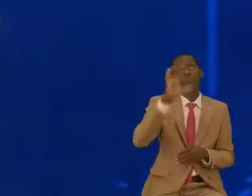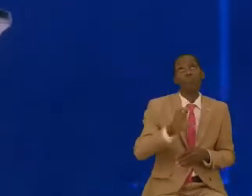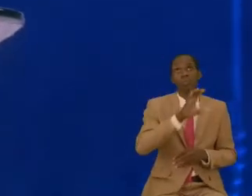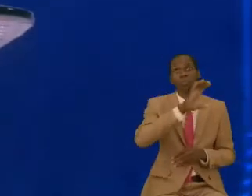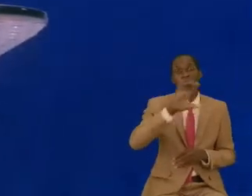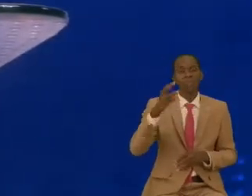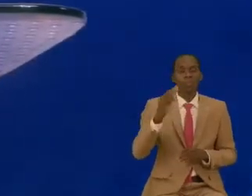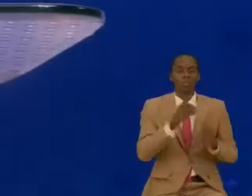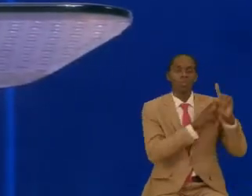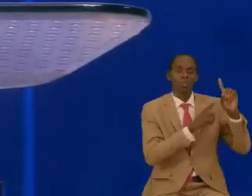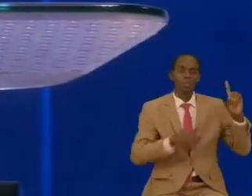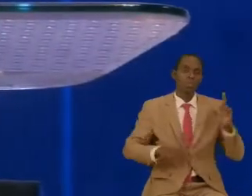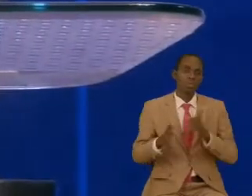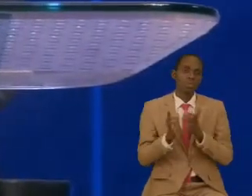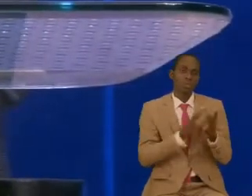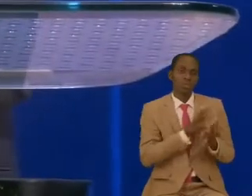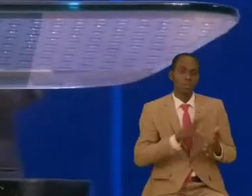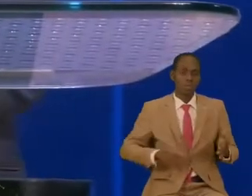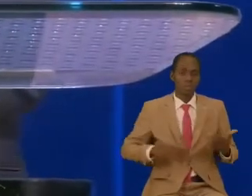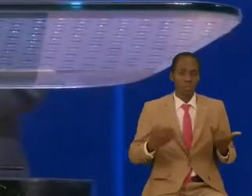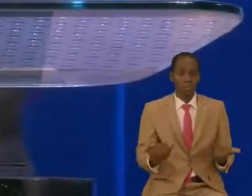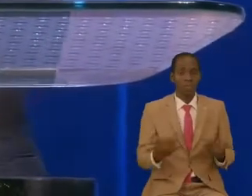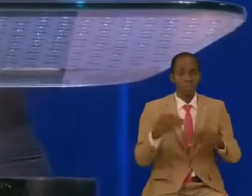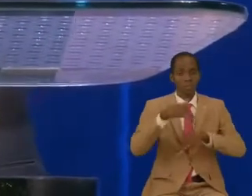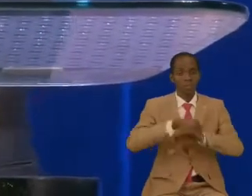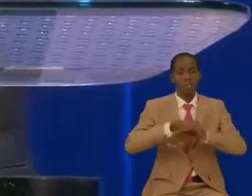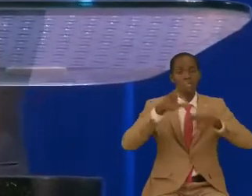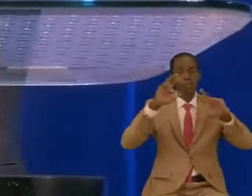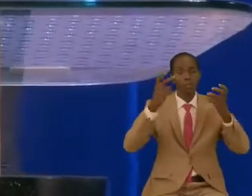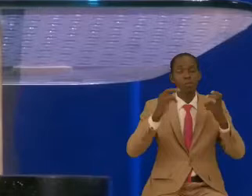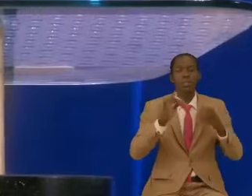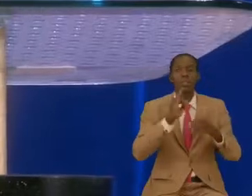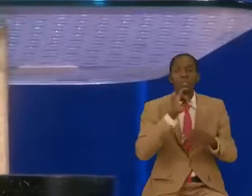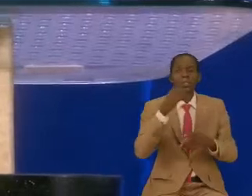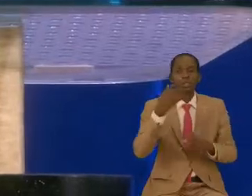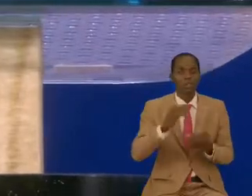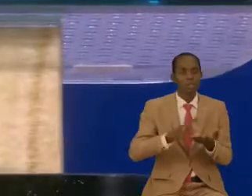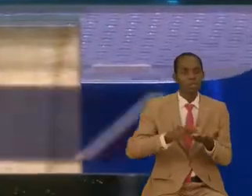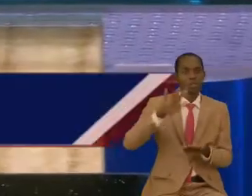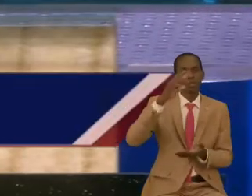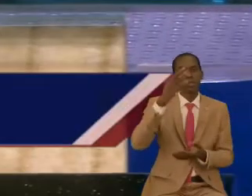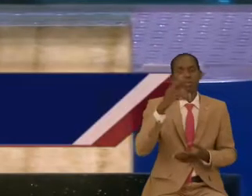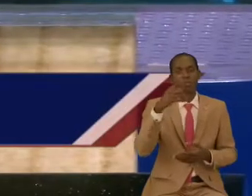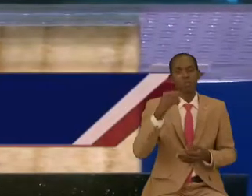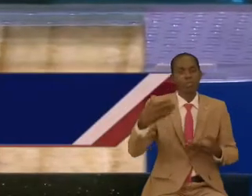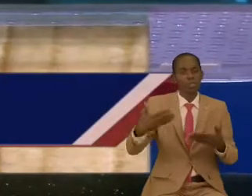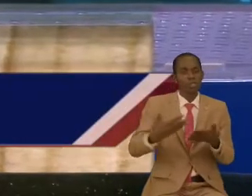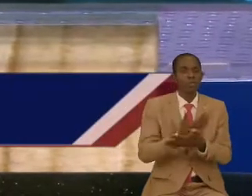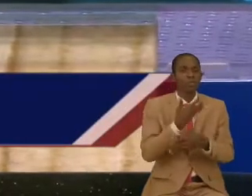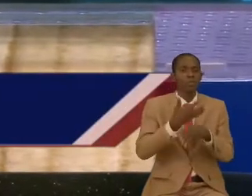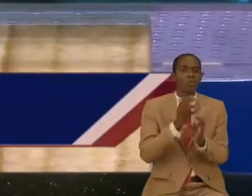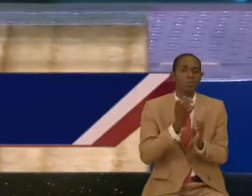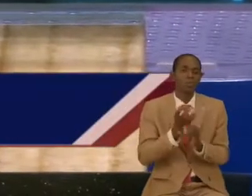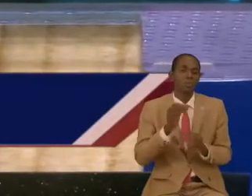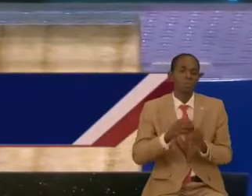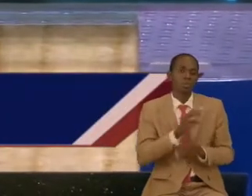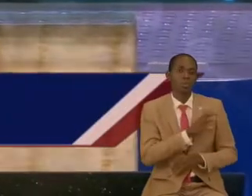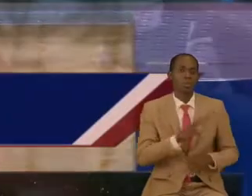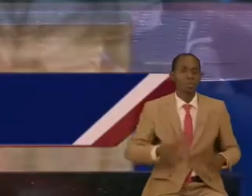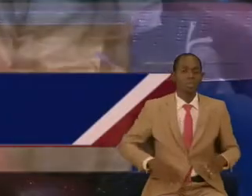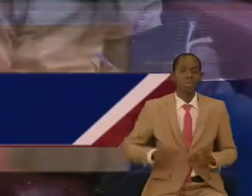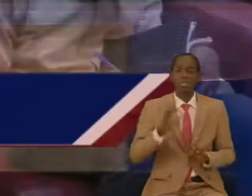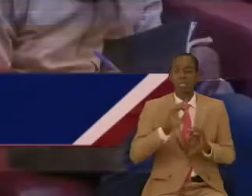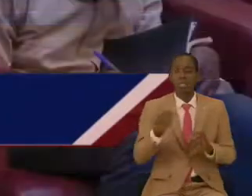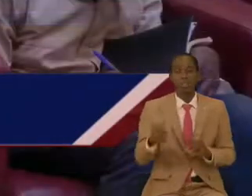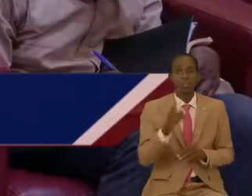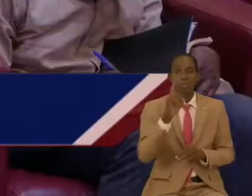Jesus Christ. That's why we're talking tonight on the glory of a new creature in Christ. If any man